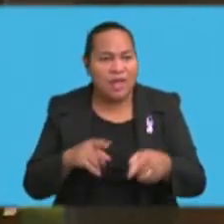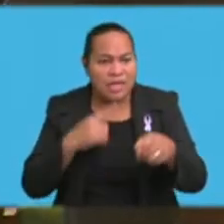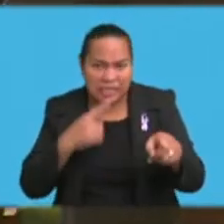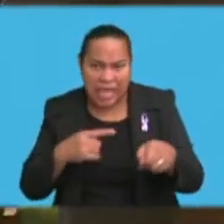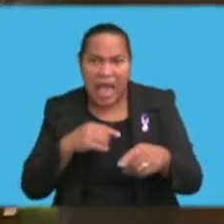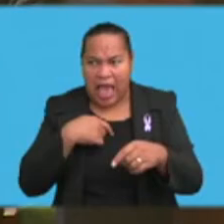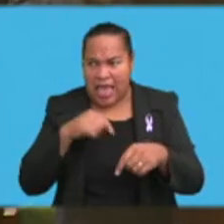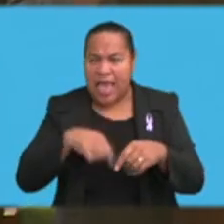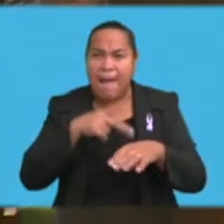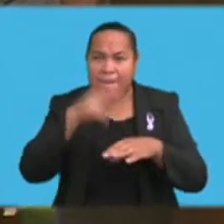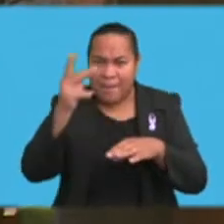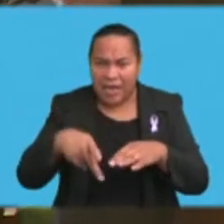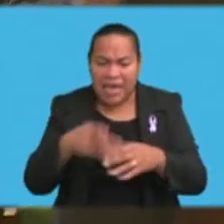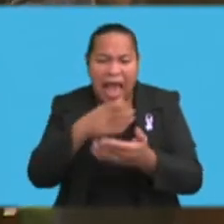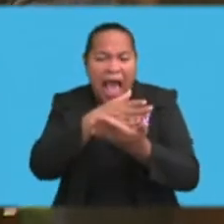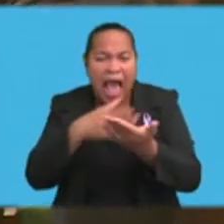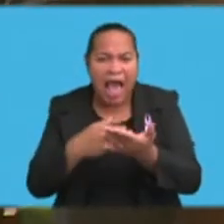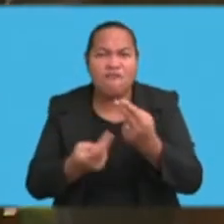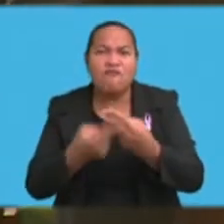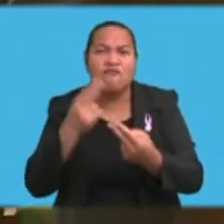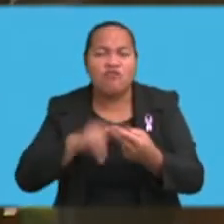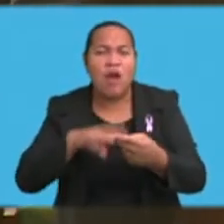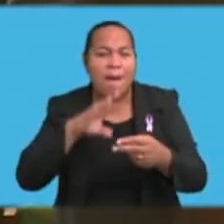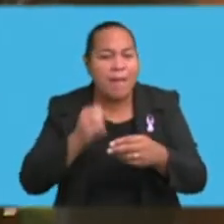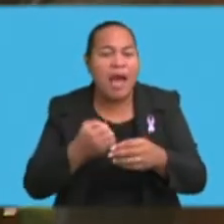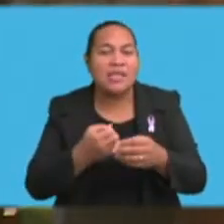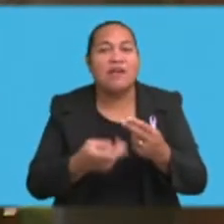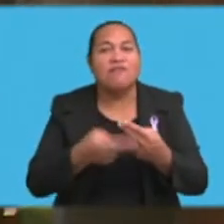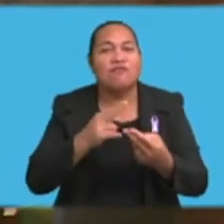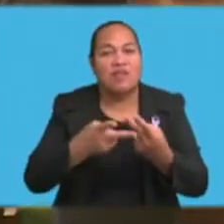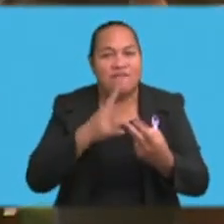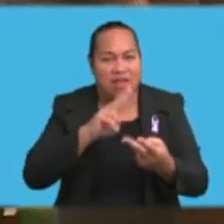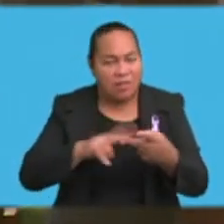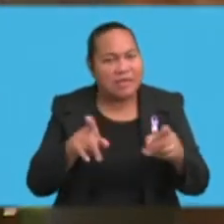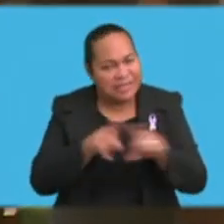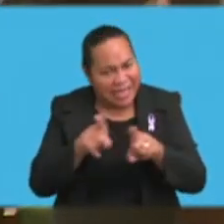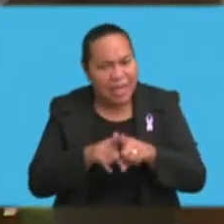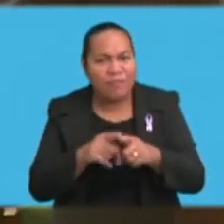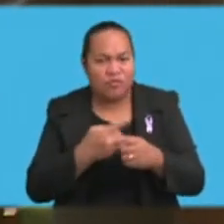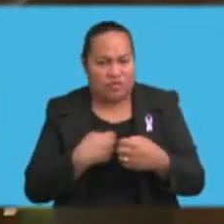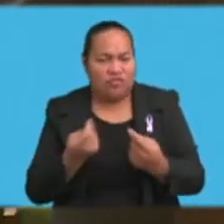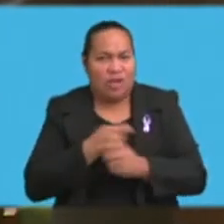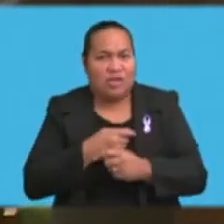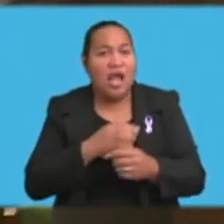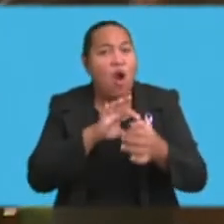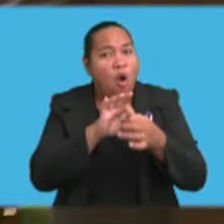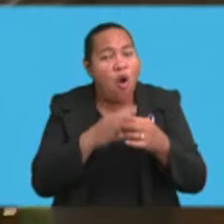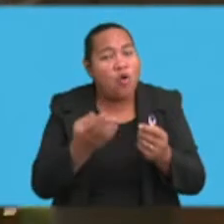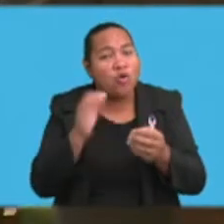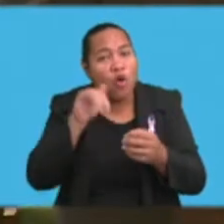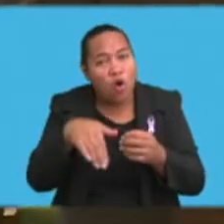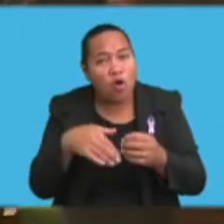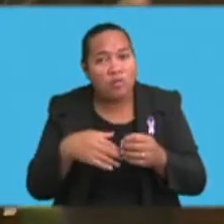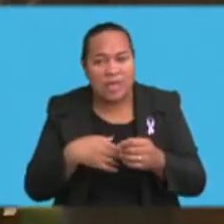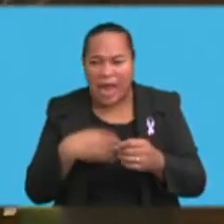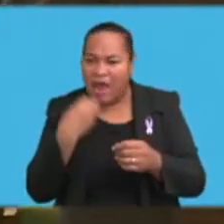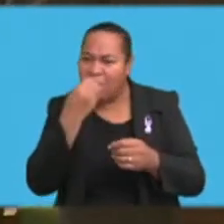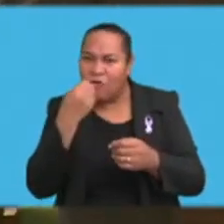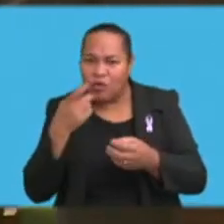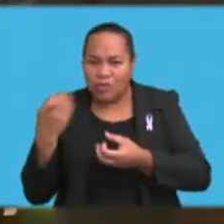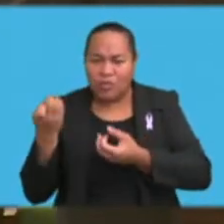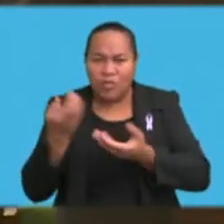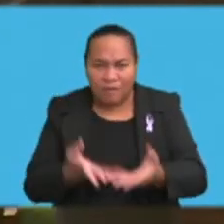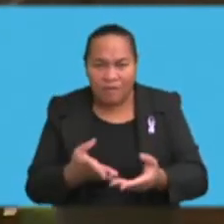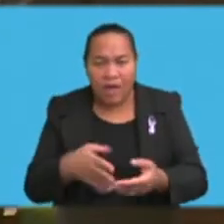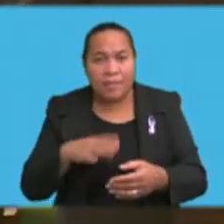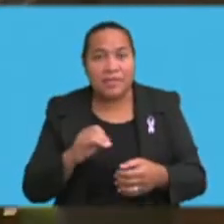vegetables, rather than 10% or 15%. These are things that we can do within our own homes. Catering standards, exercise, the need for